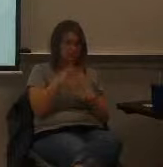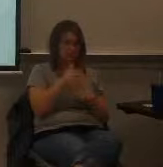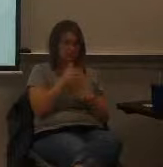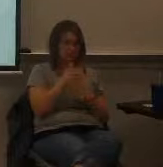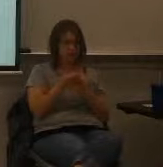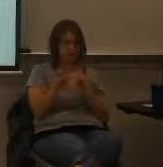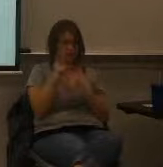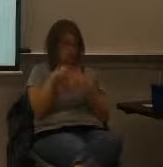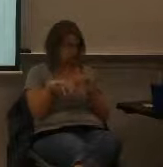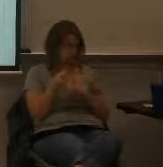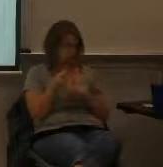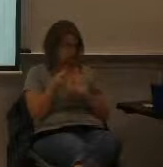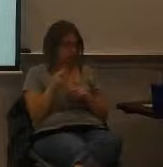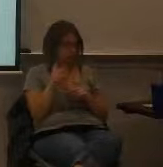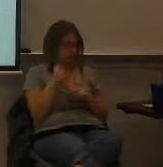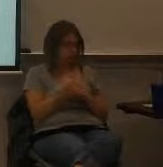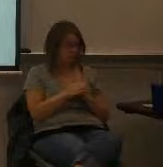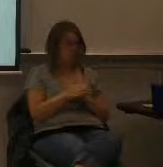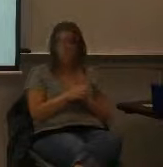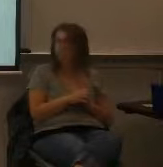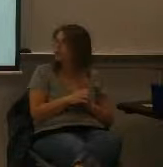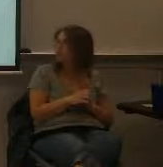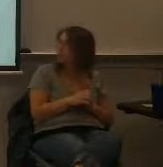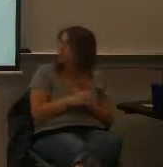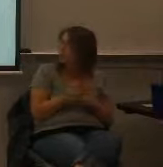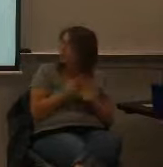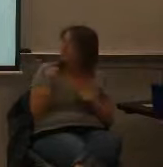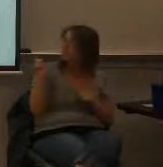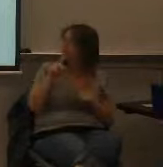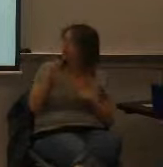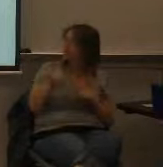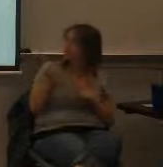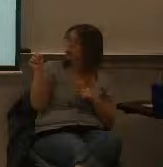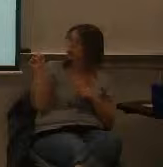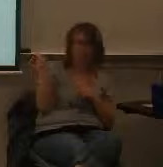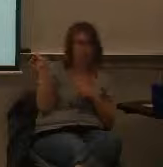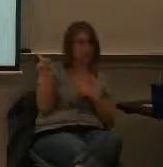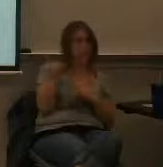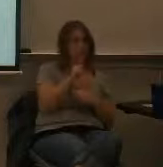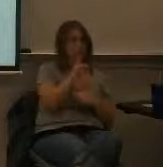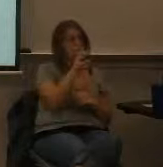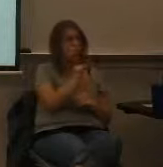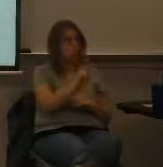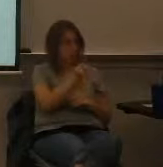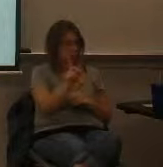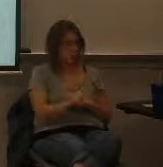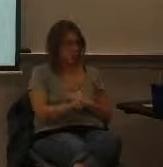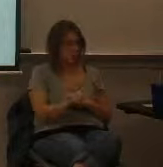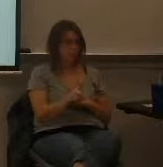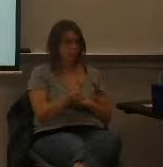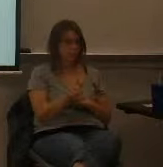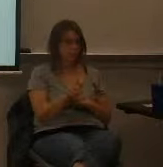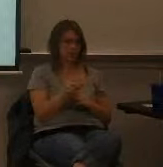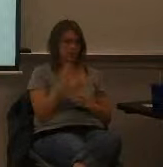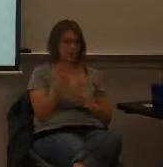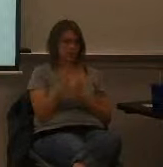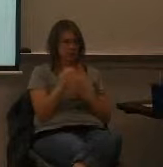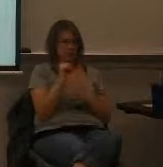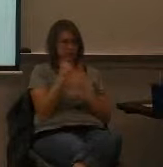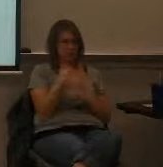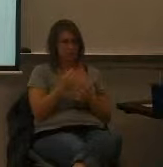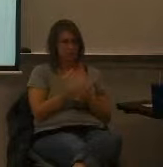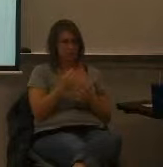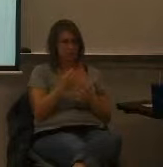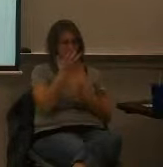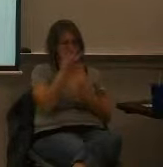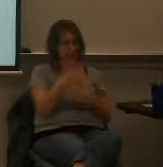it's something to look out for. And then this question right here is actually an old question that probably doesn't have as